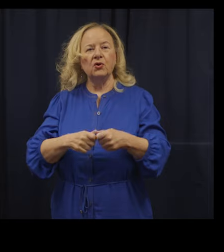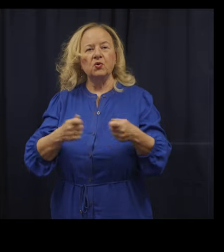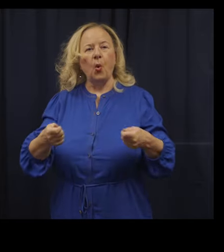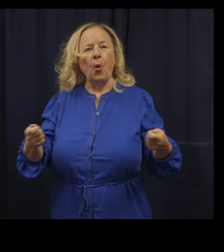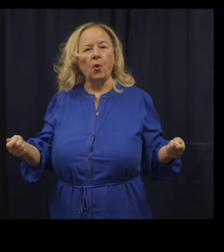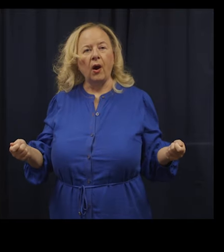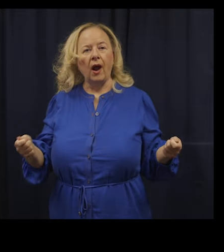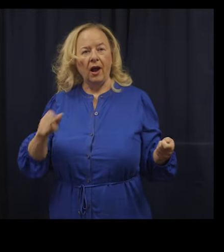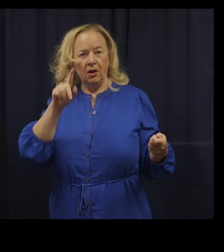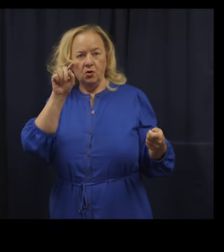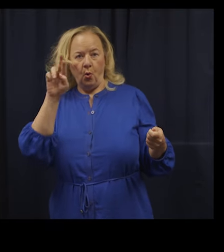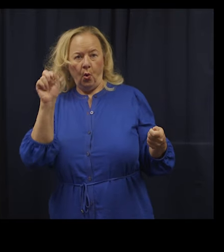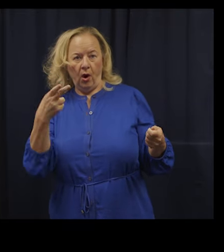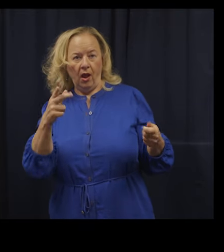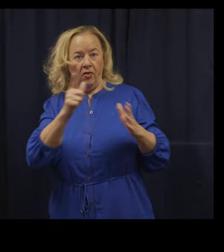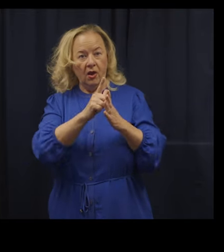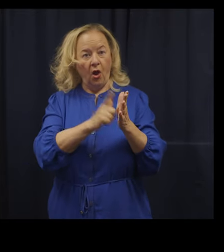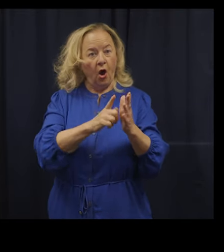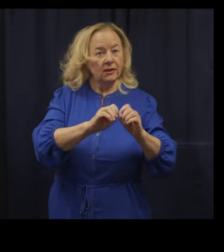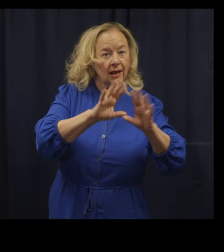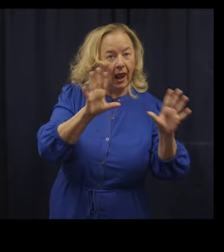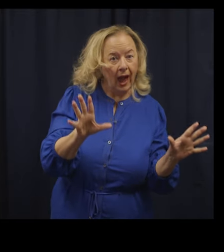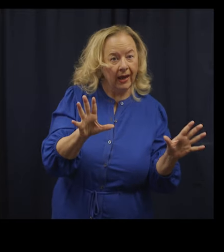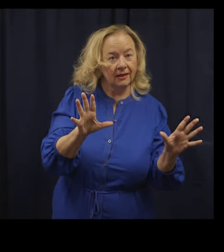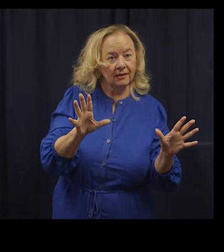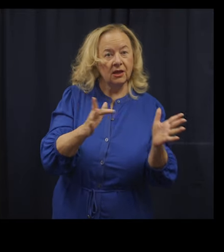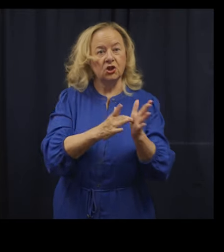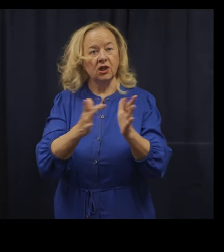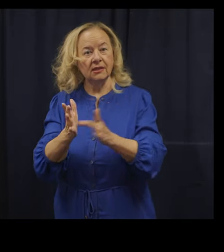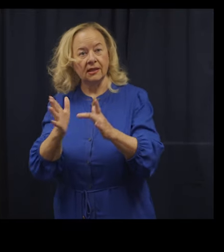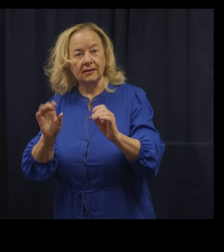law is light, and Yeshua is light,